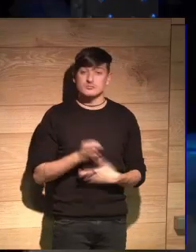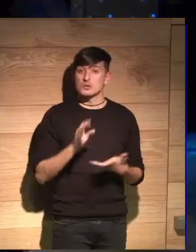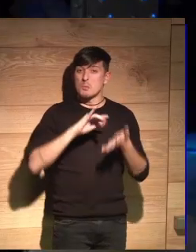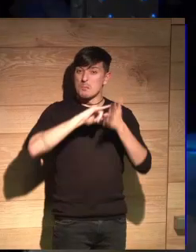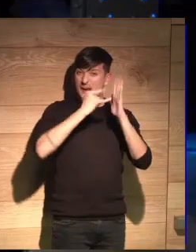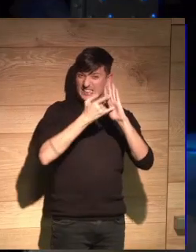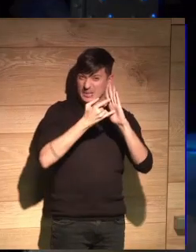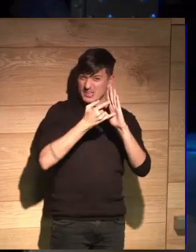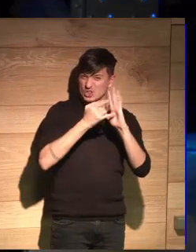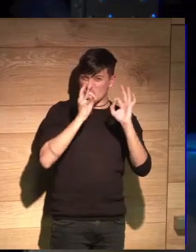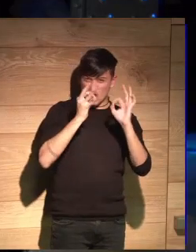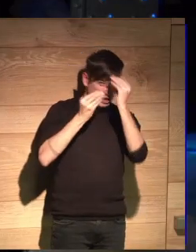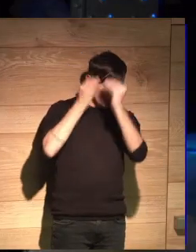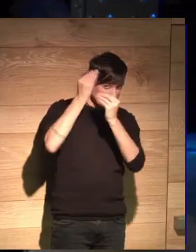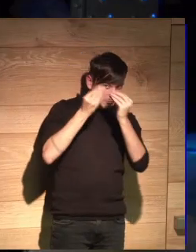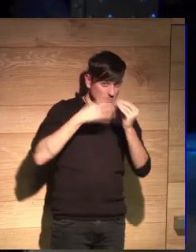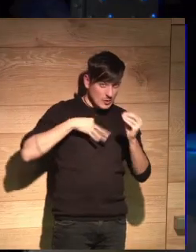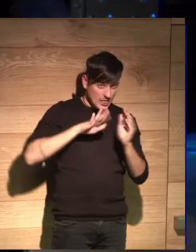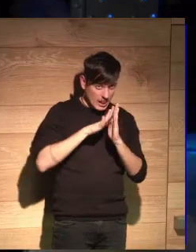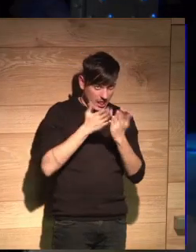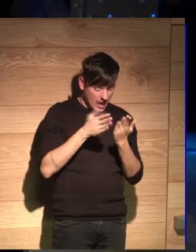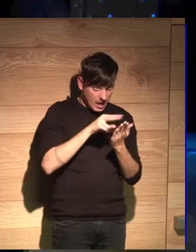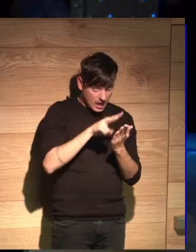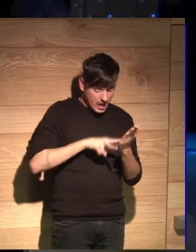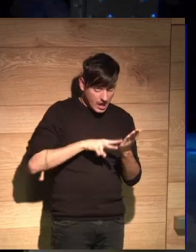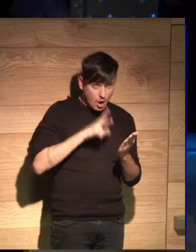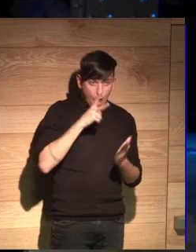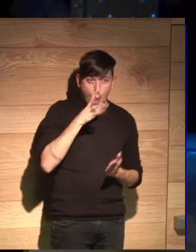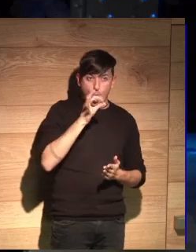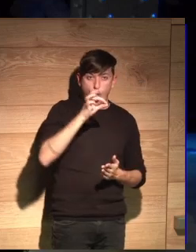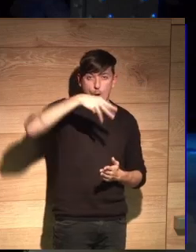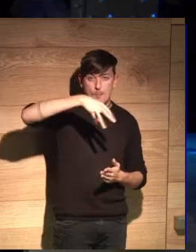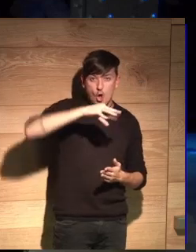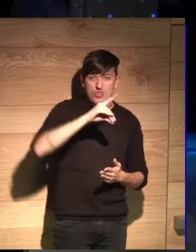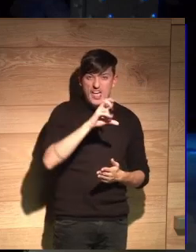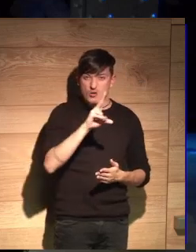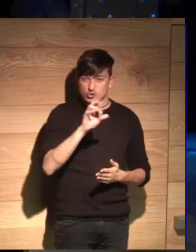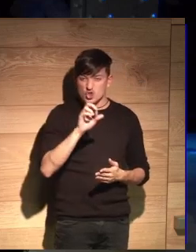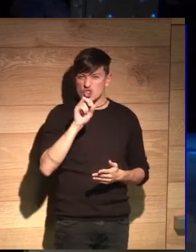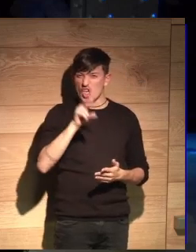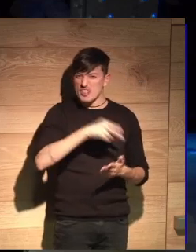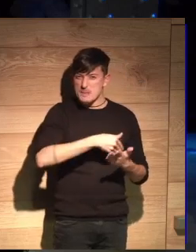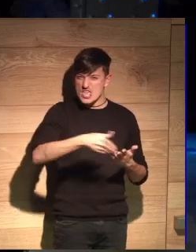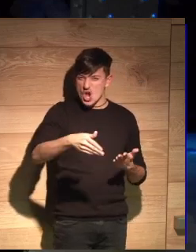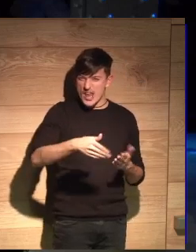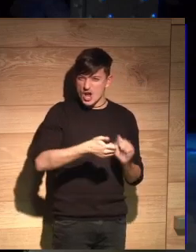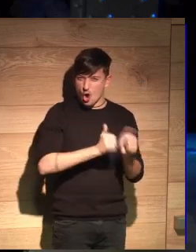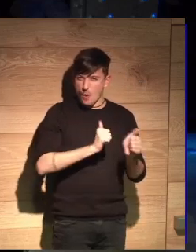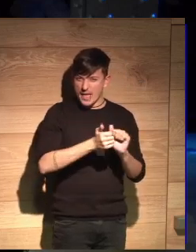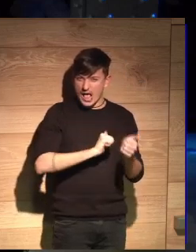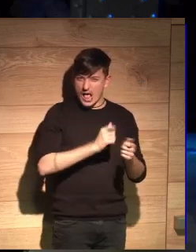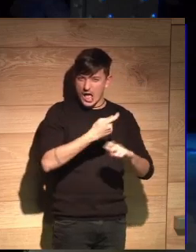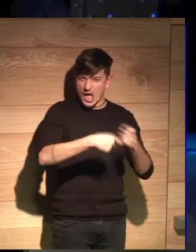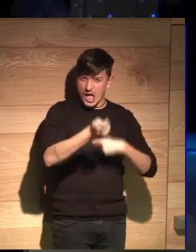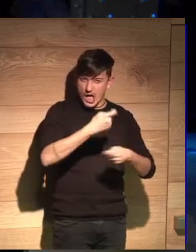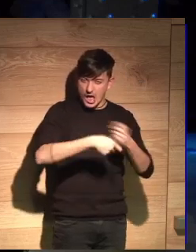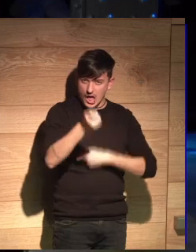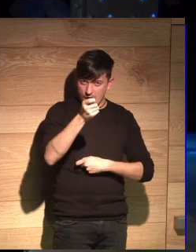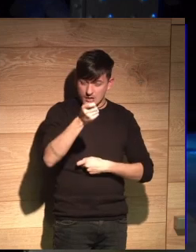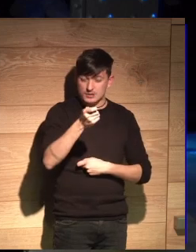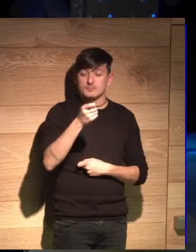So that's something that you may read about in Deus' book, which sold 12 million copies. So I'm not